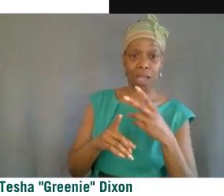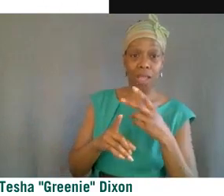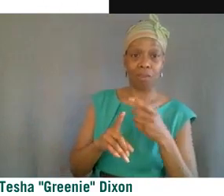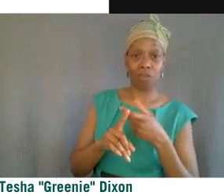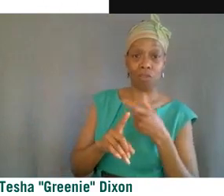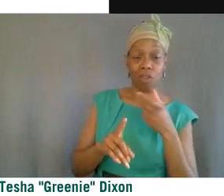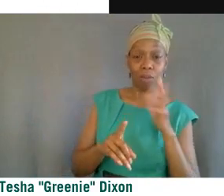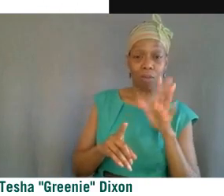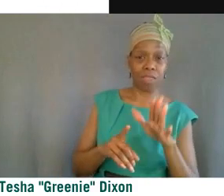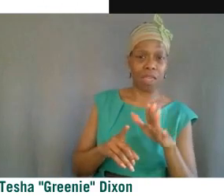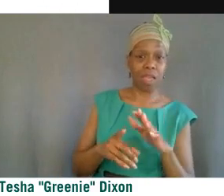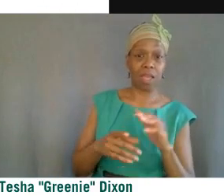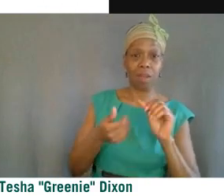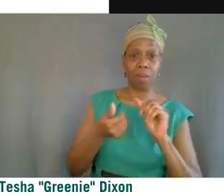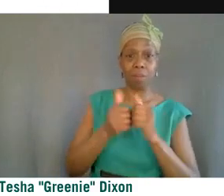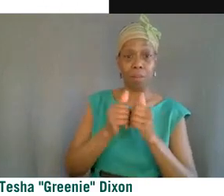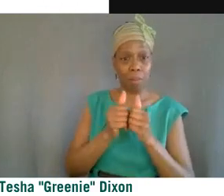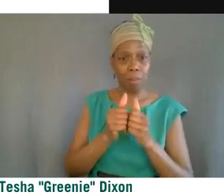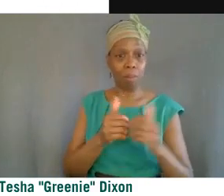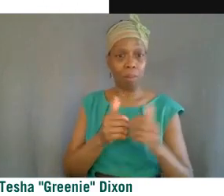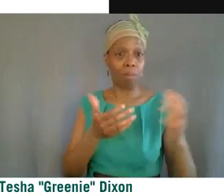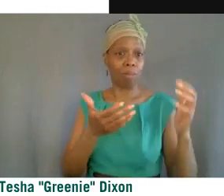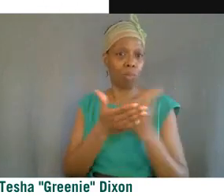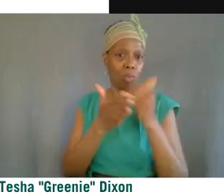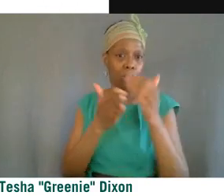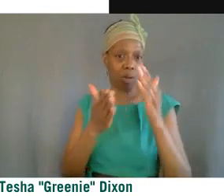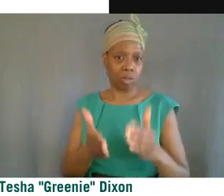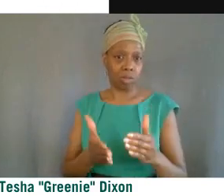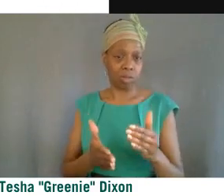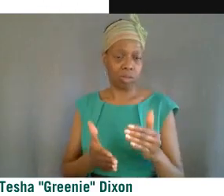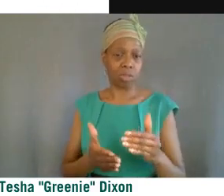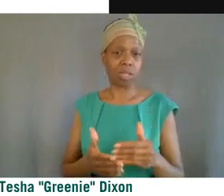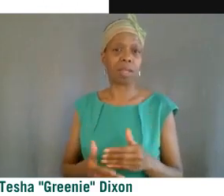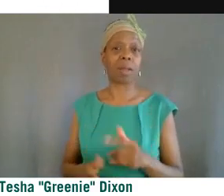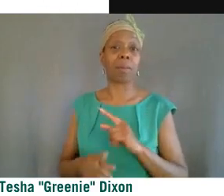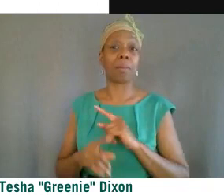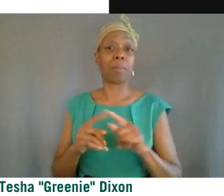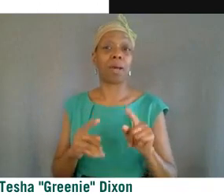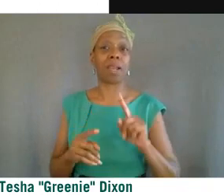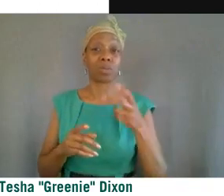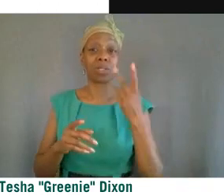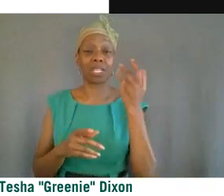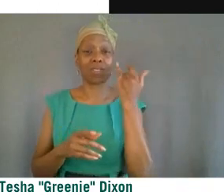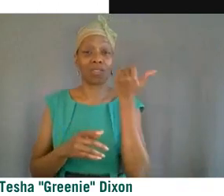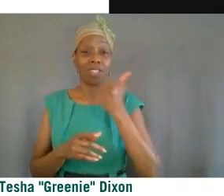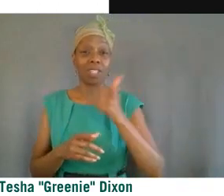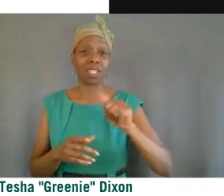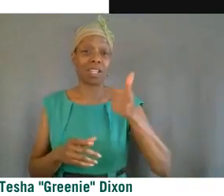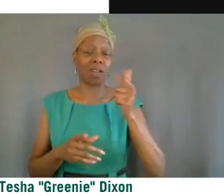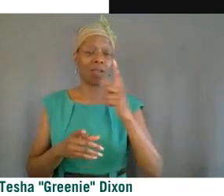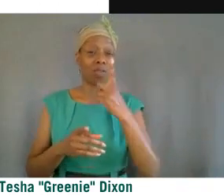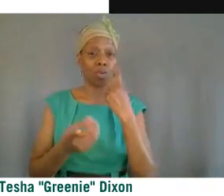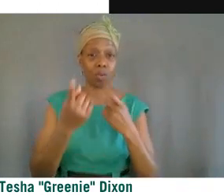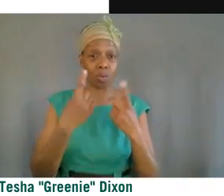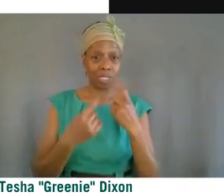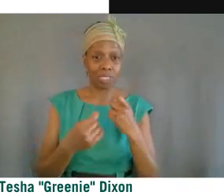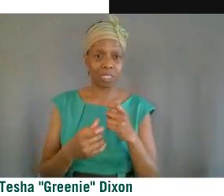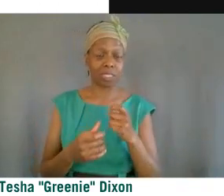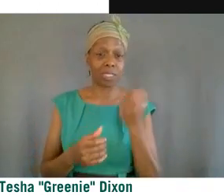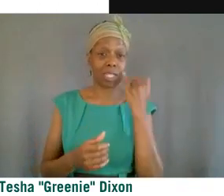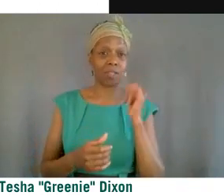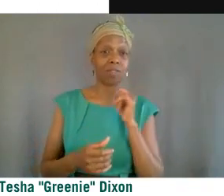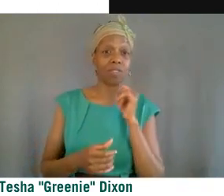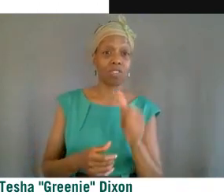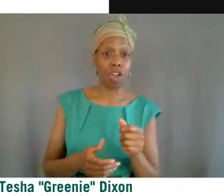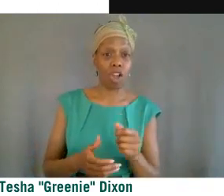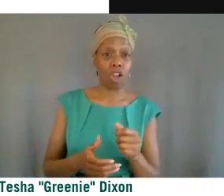that happen. But I'm just going to see if there's any other questions. Otherwise,